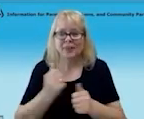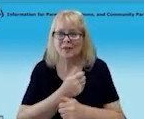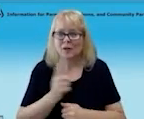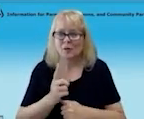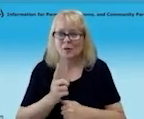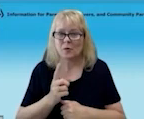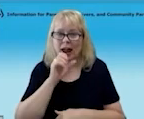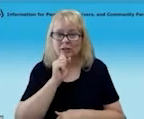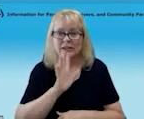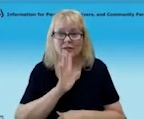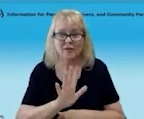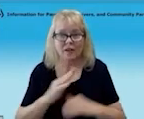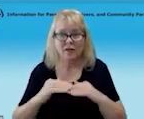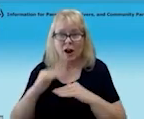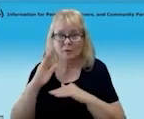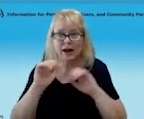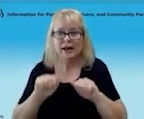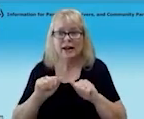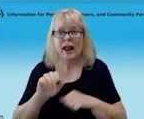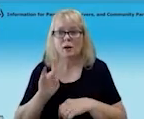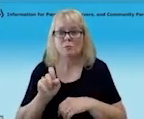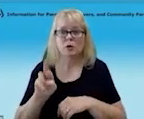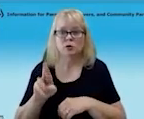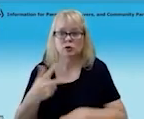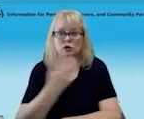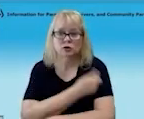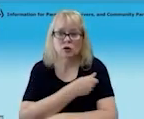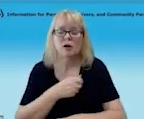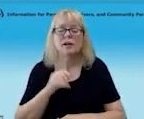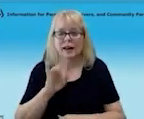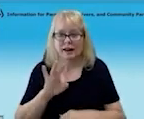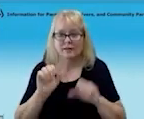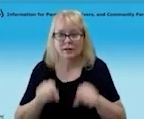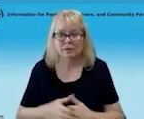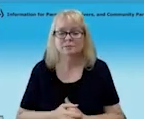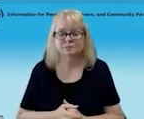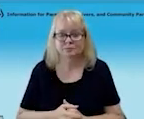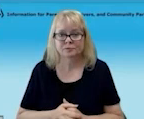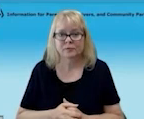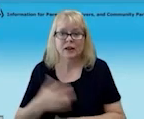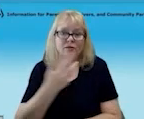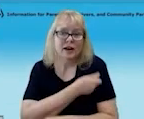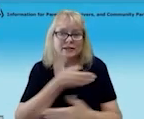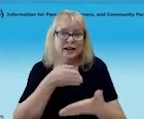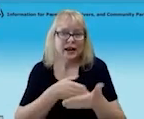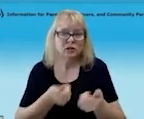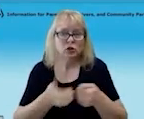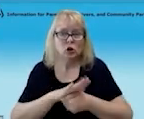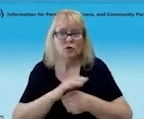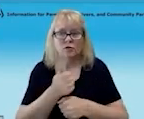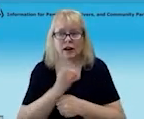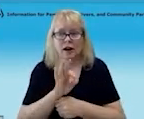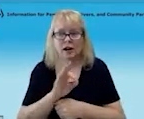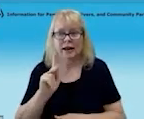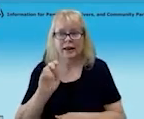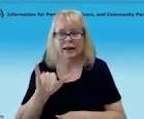that everyone ages 6 months and older can now get vaccinated against COVID-19. And everyone